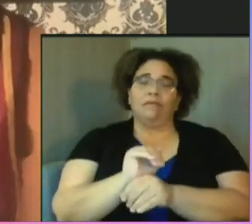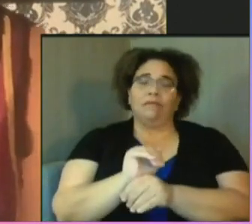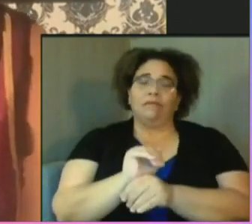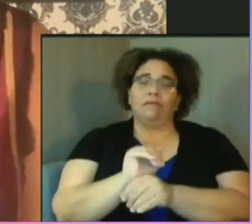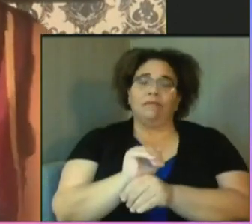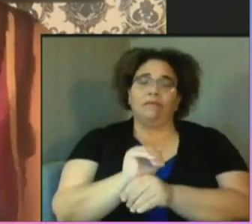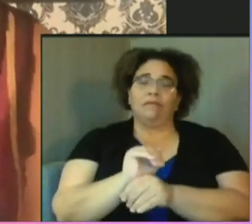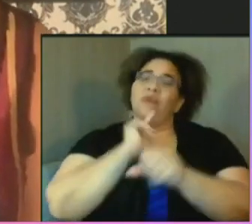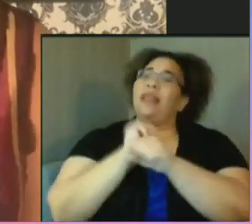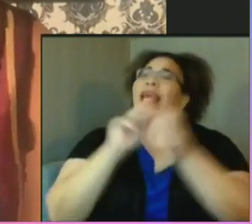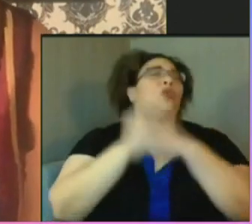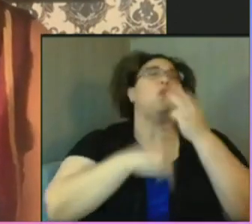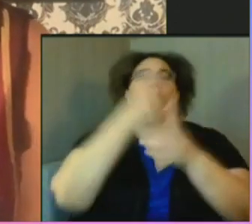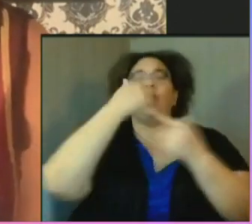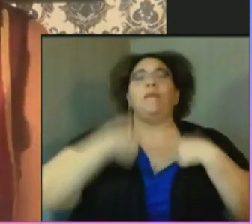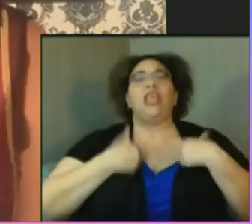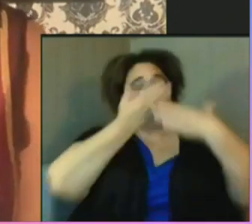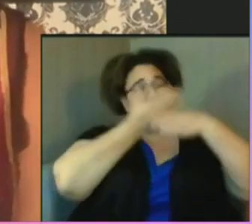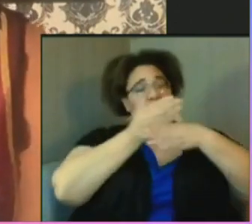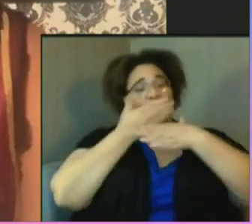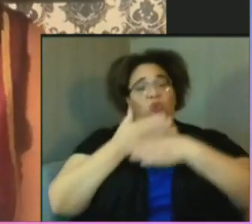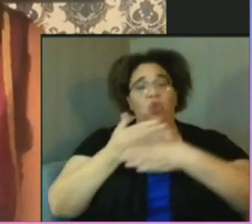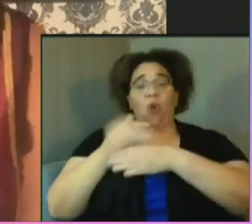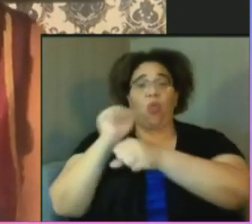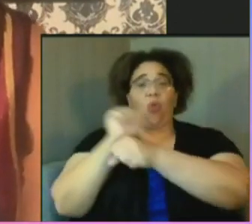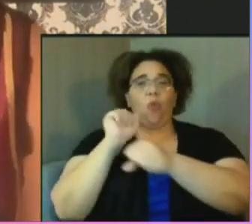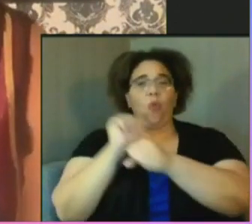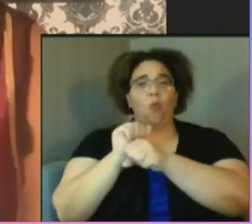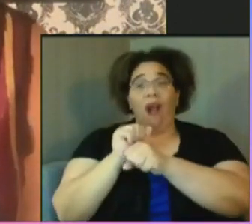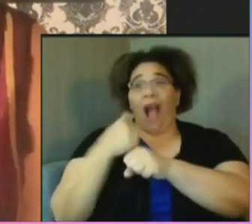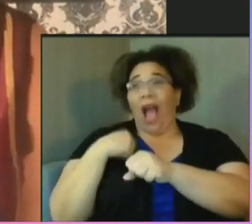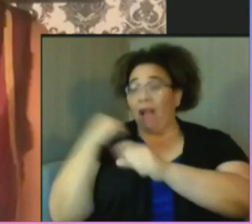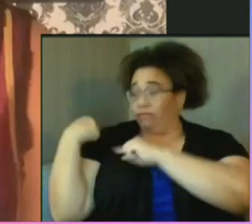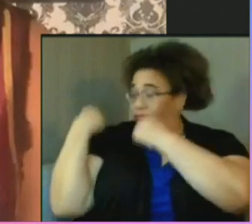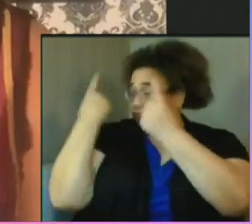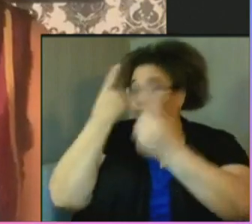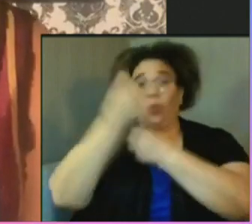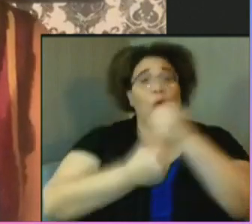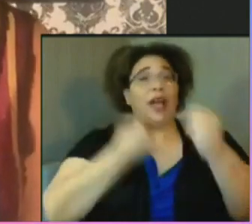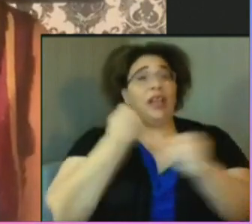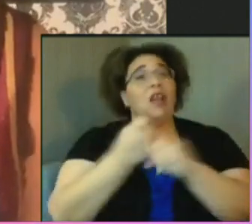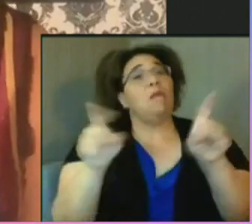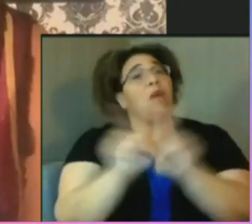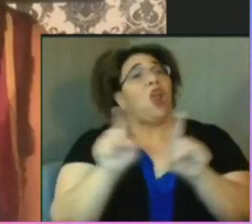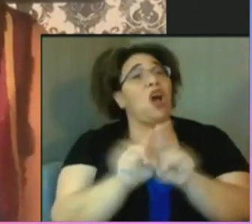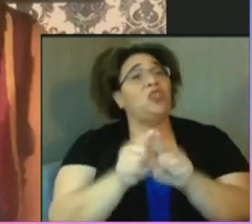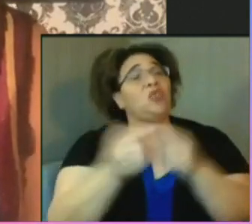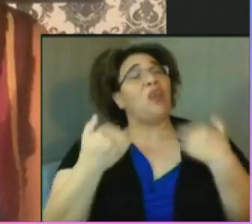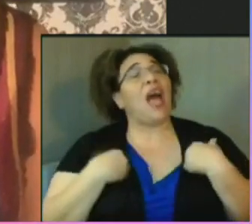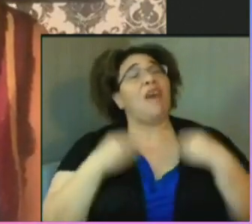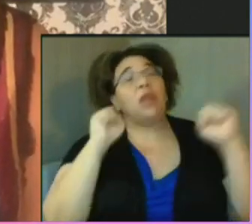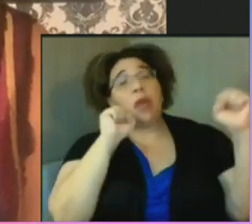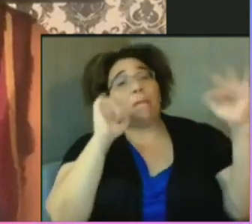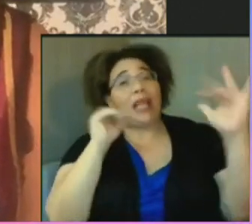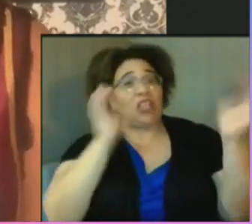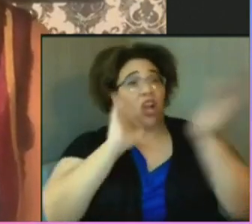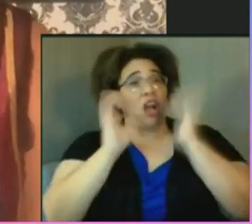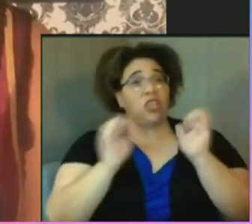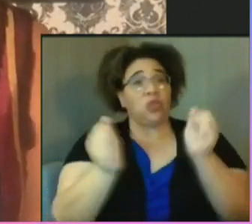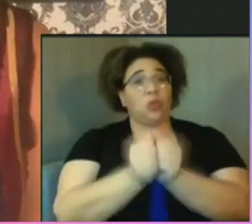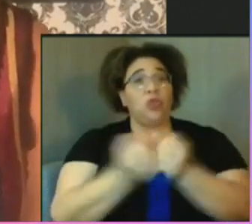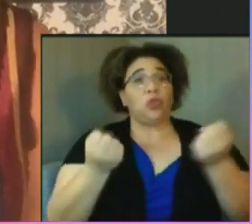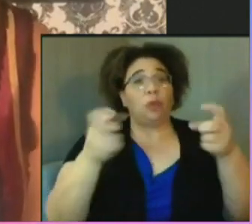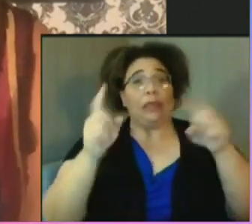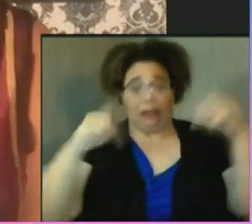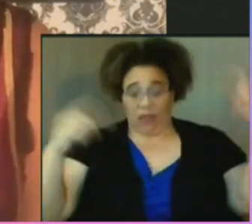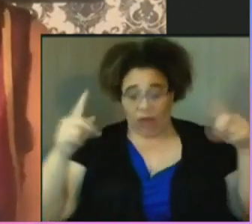be able to show you this work that I've spent the last year working on, but also to have these incredible conversations with so many people